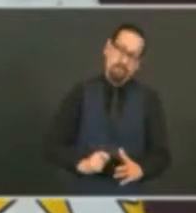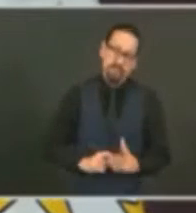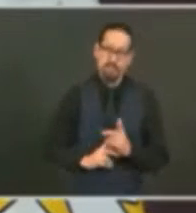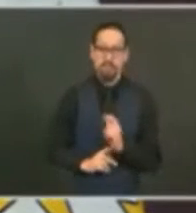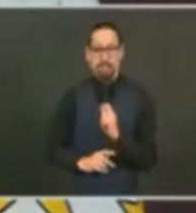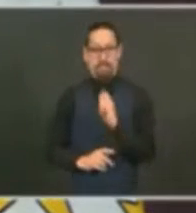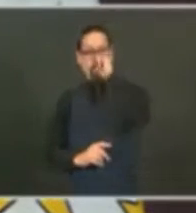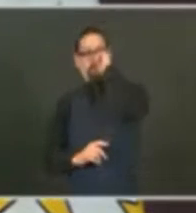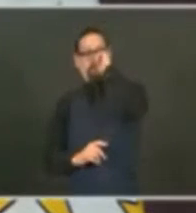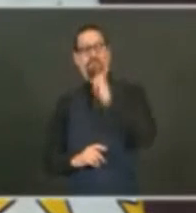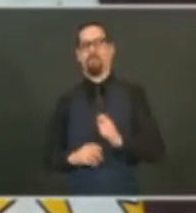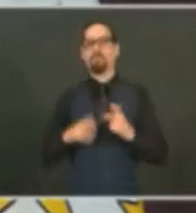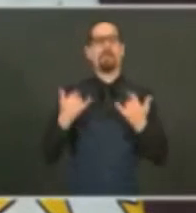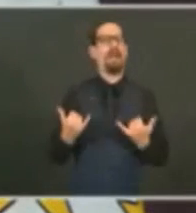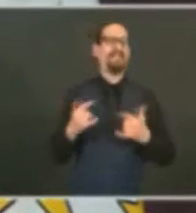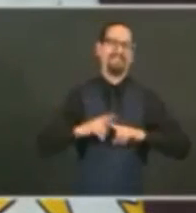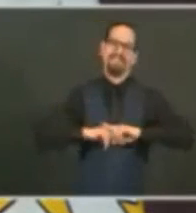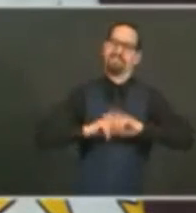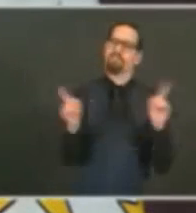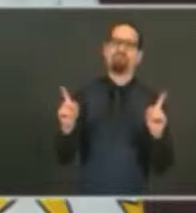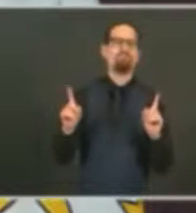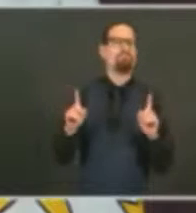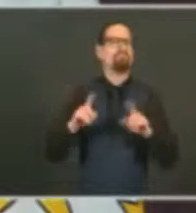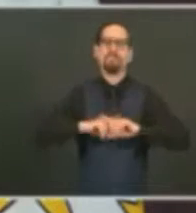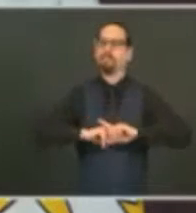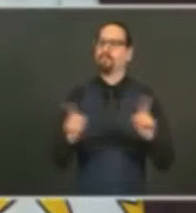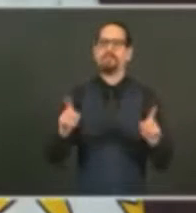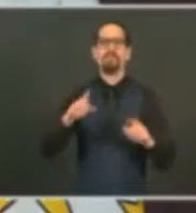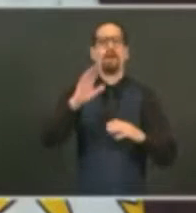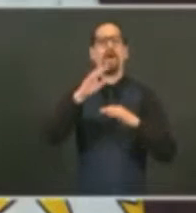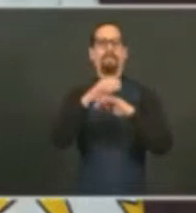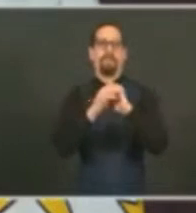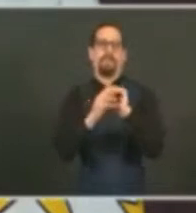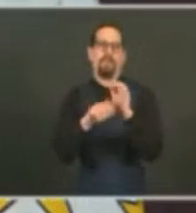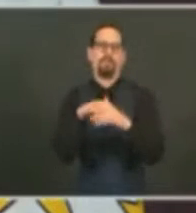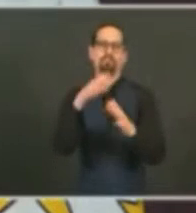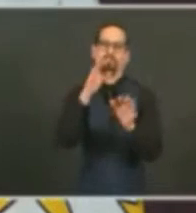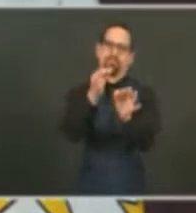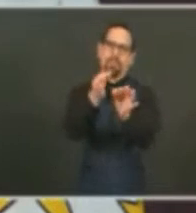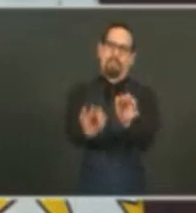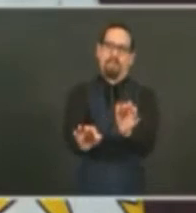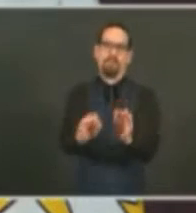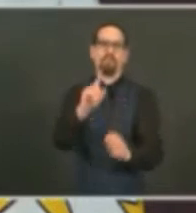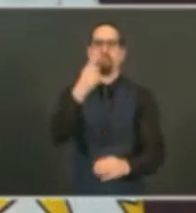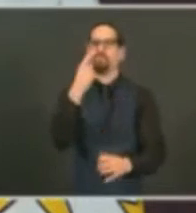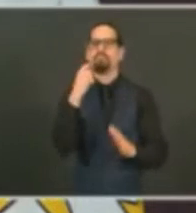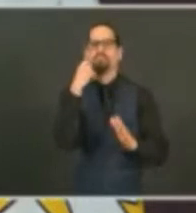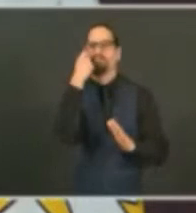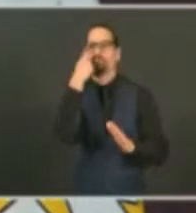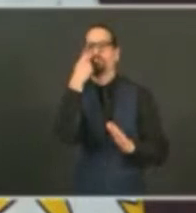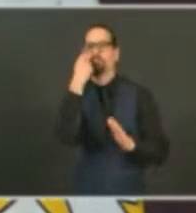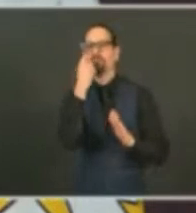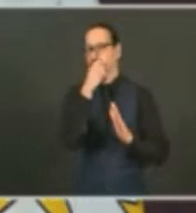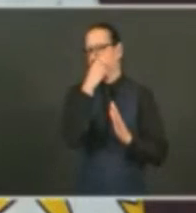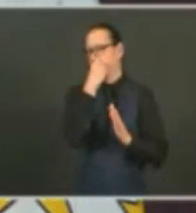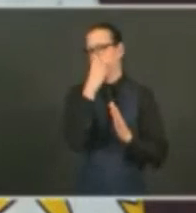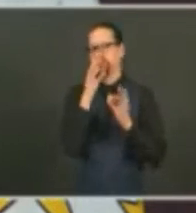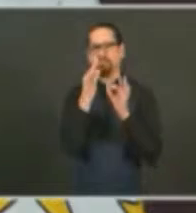not as uncomfortable. It's quite simple. And that swab will be